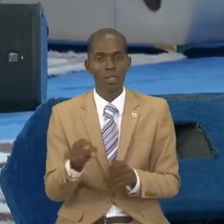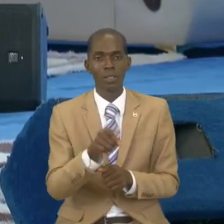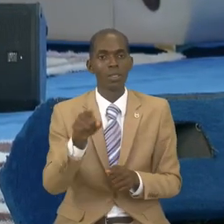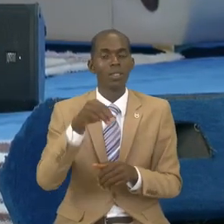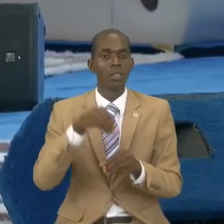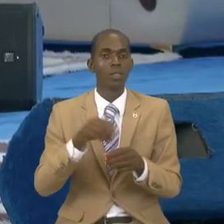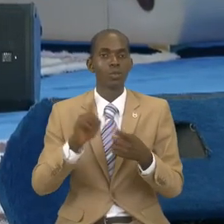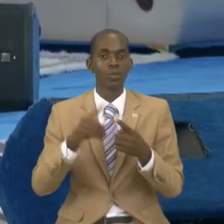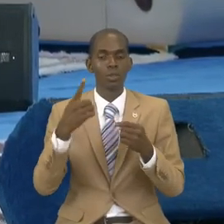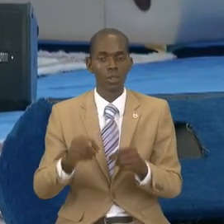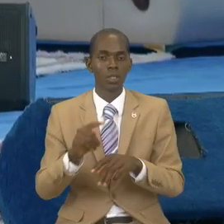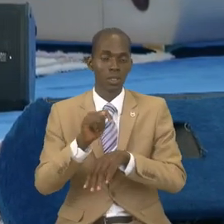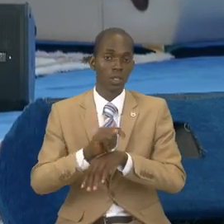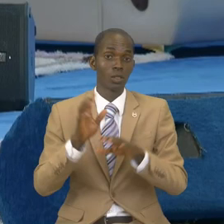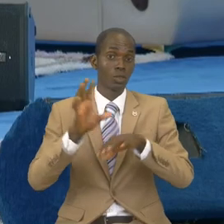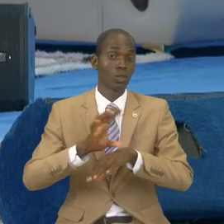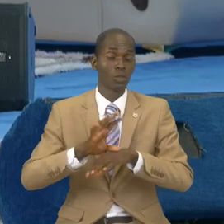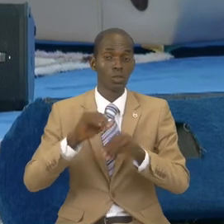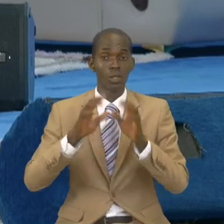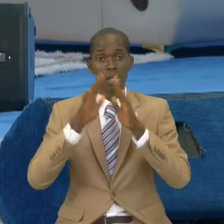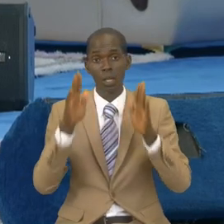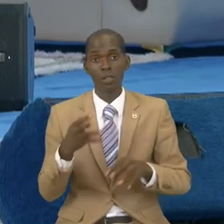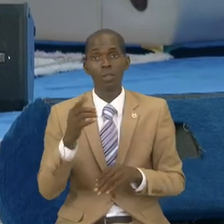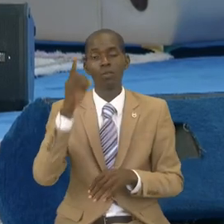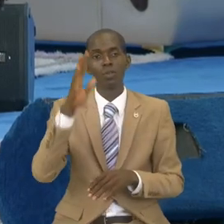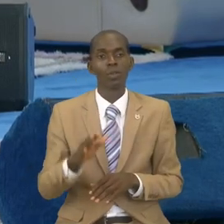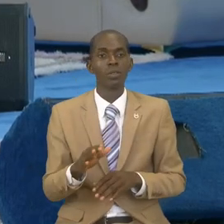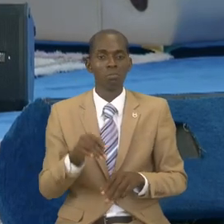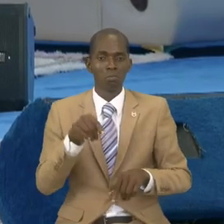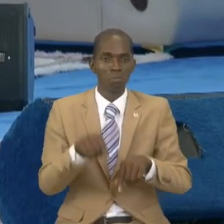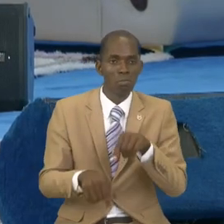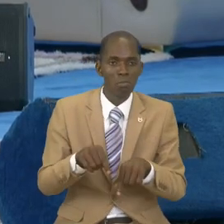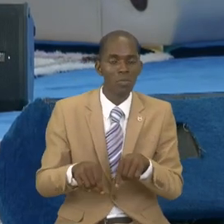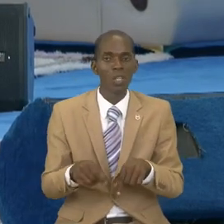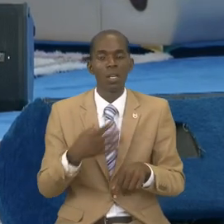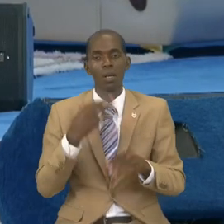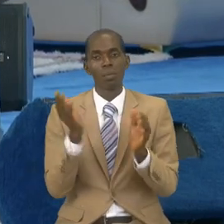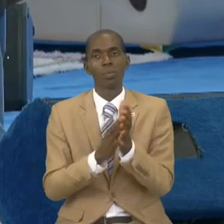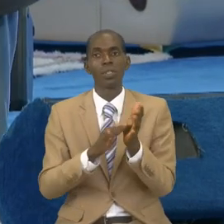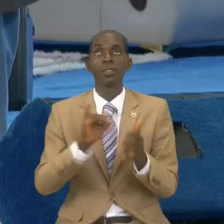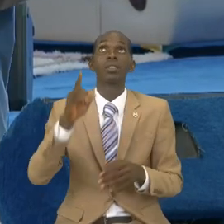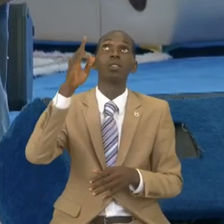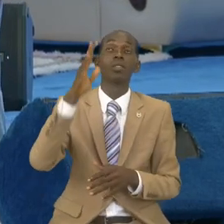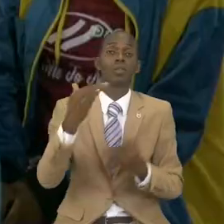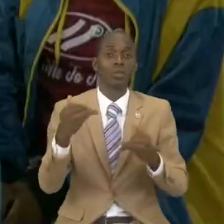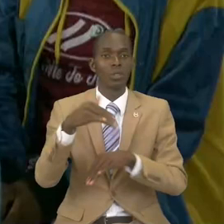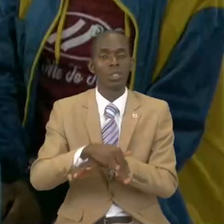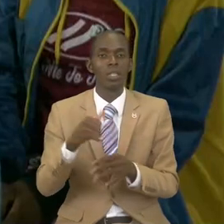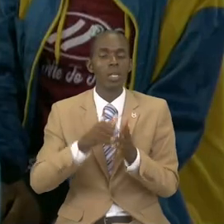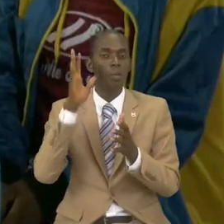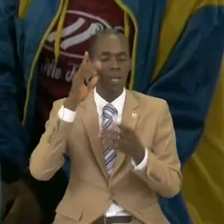into the temple, walking and leaping and praising God. Tonight it will